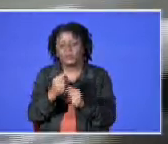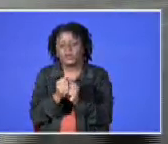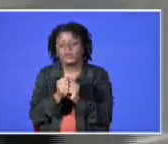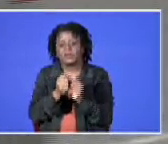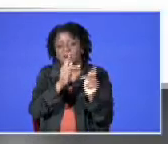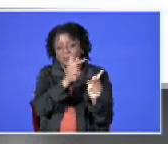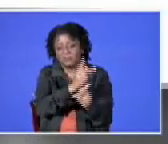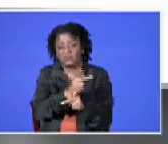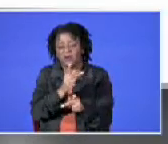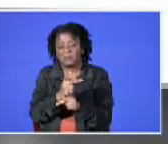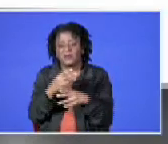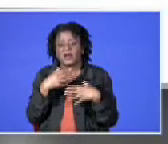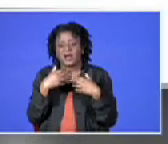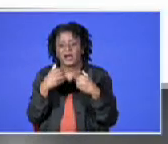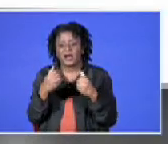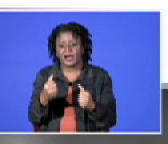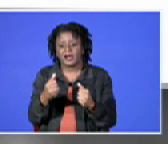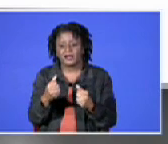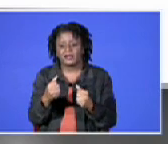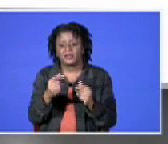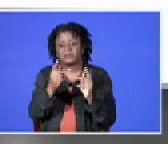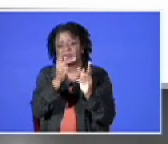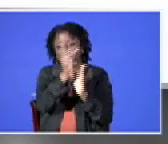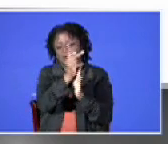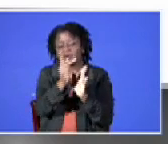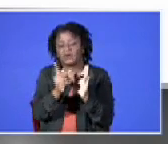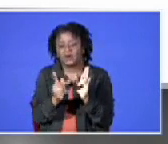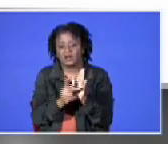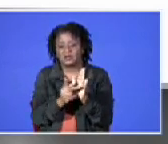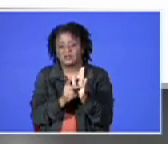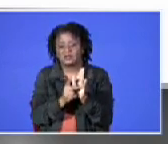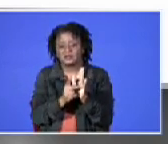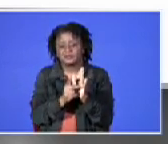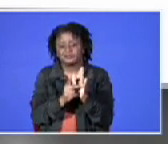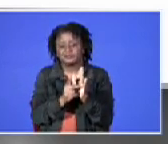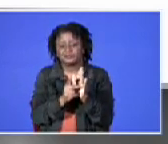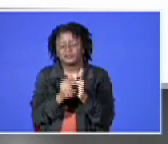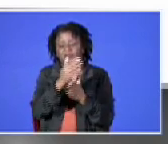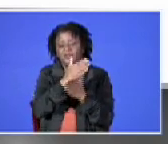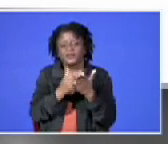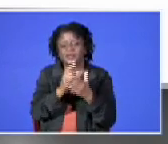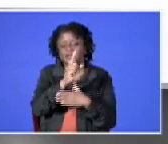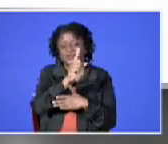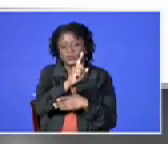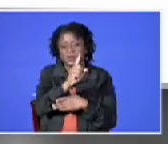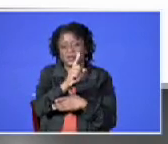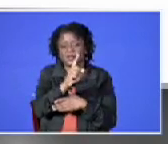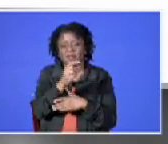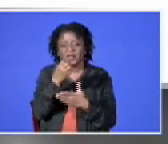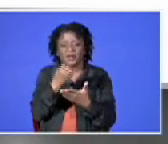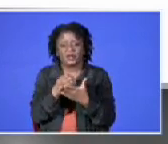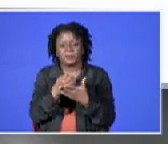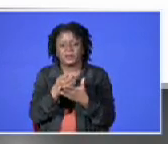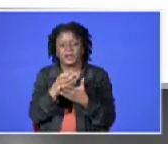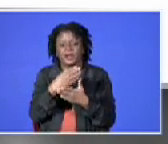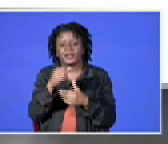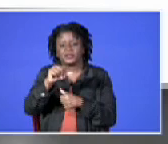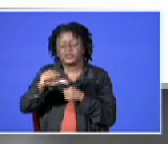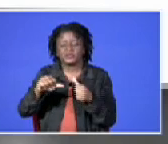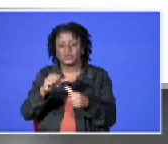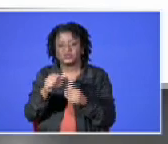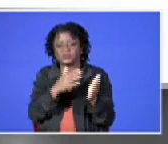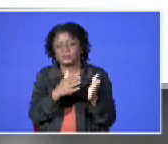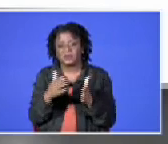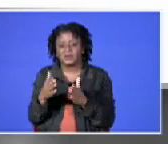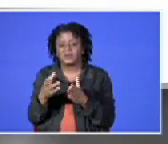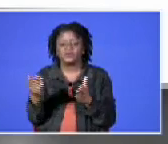enforced. Phase 1A involves essential services and hurricane preparedness that includes the reopening of home and hardware stores, NGOs